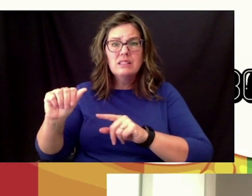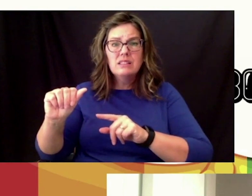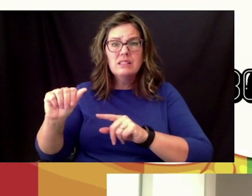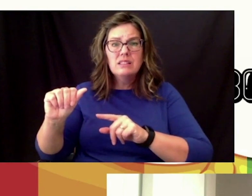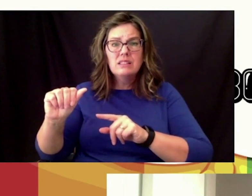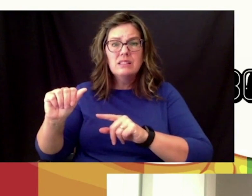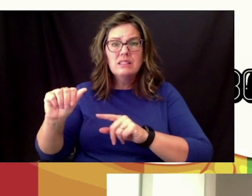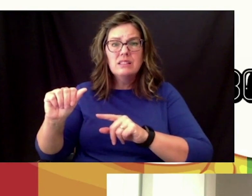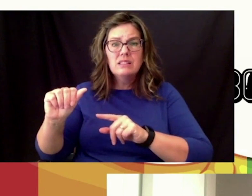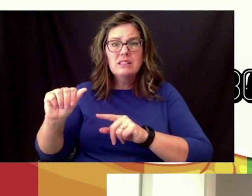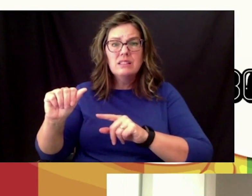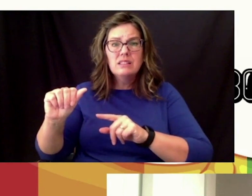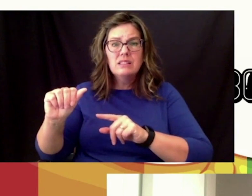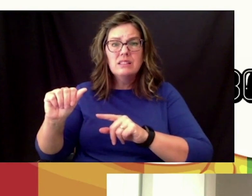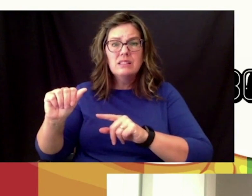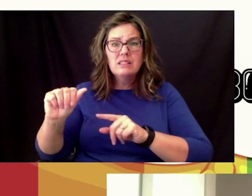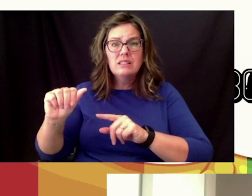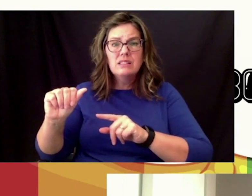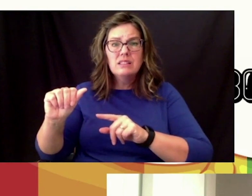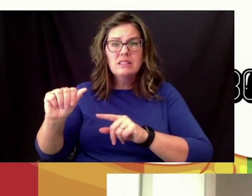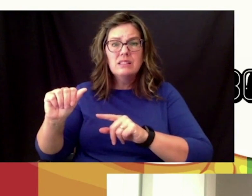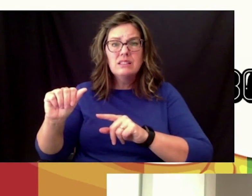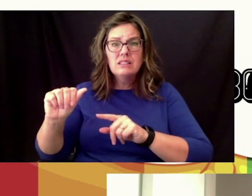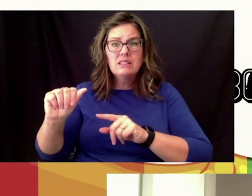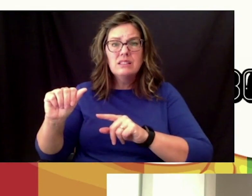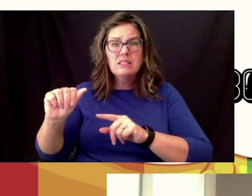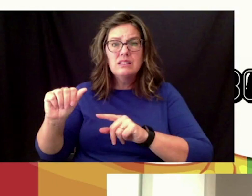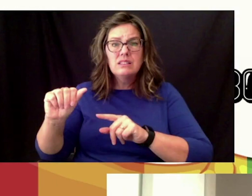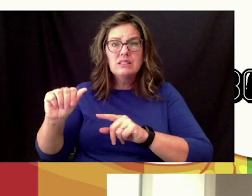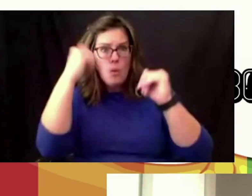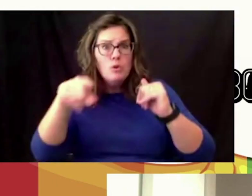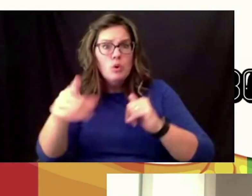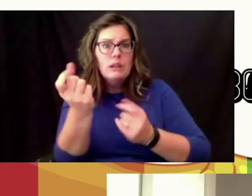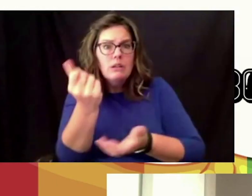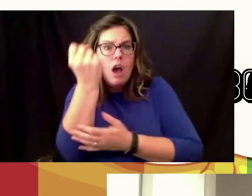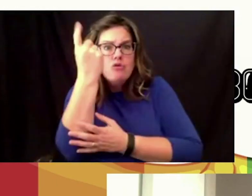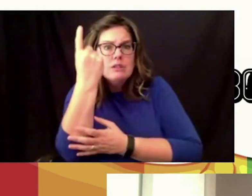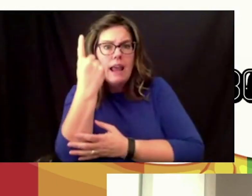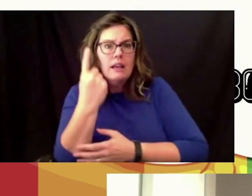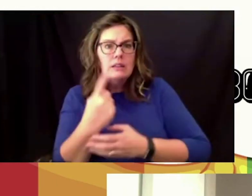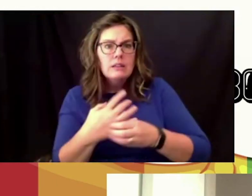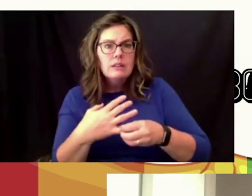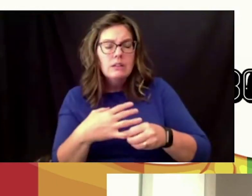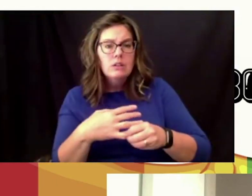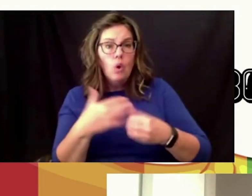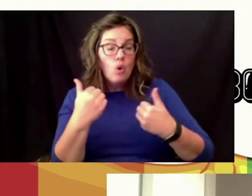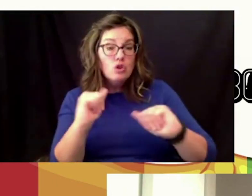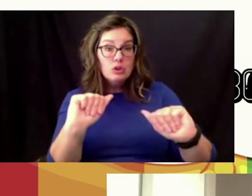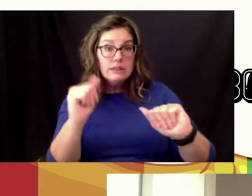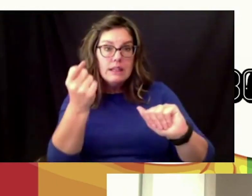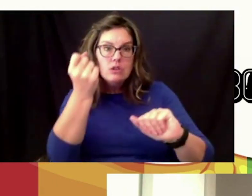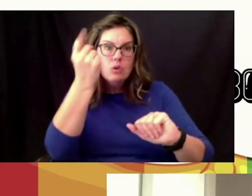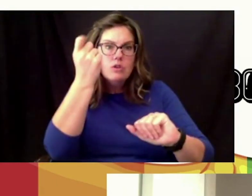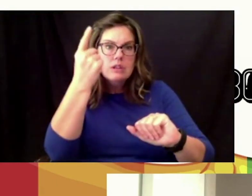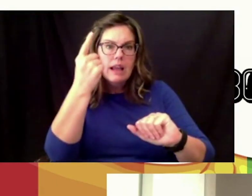basically not a part of my truth. And, you know, I hope that you can understand or seek to understand the reasons why